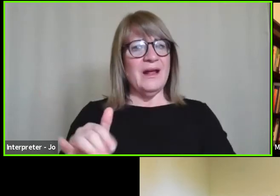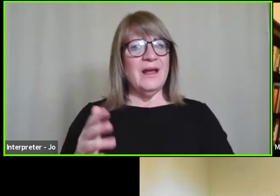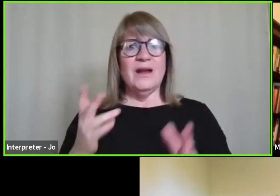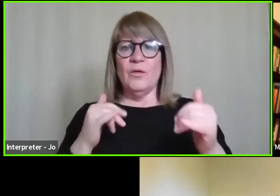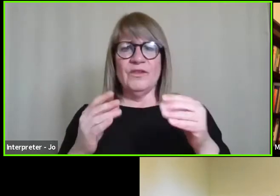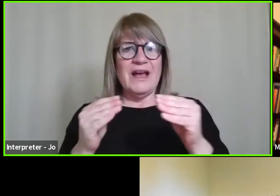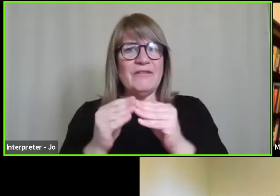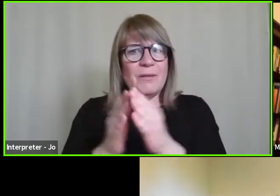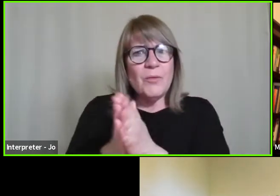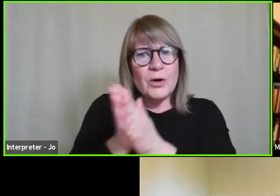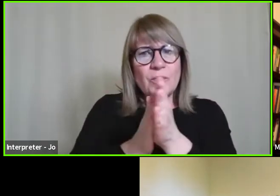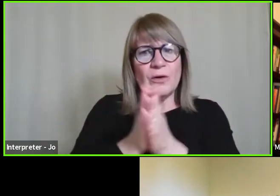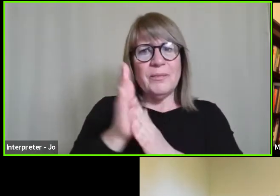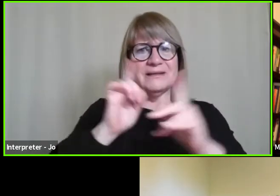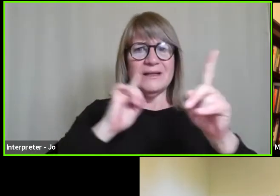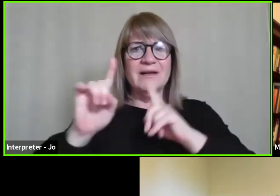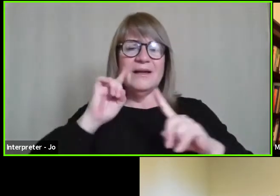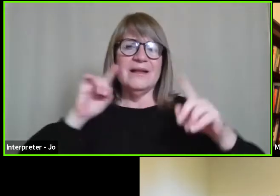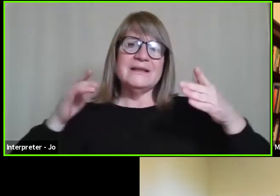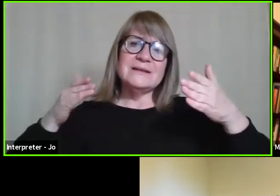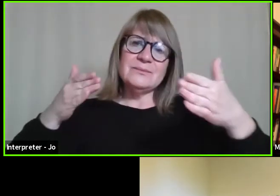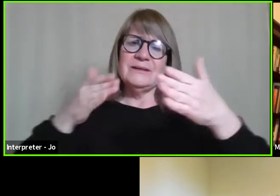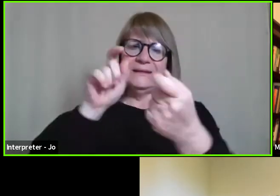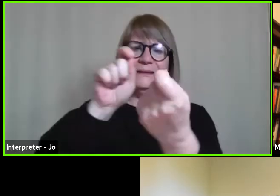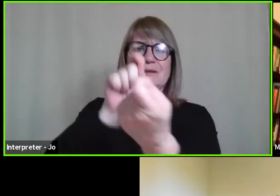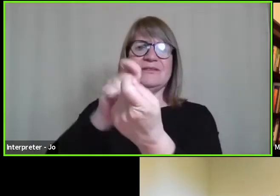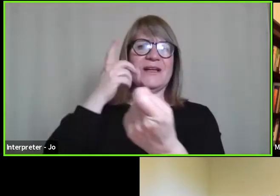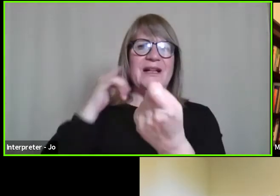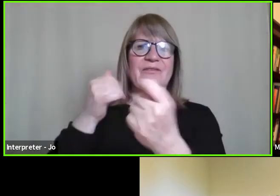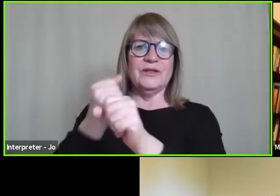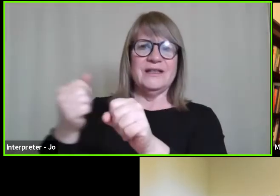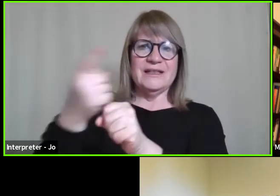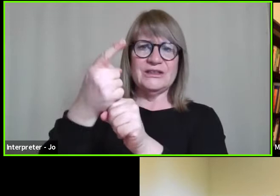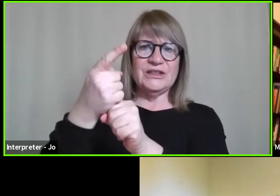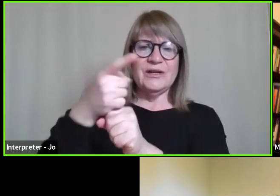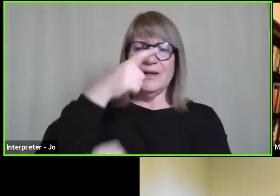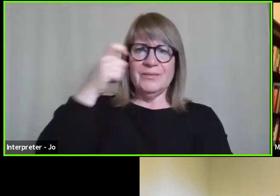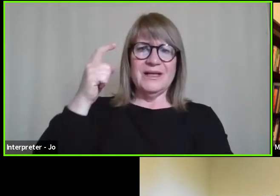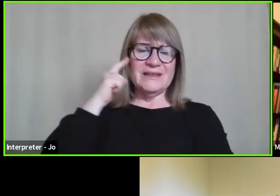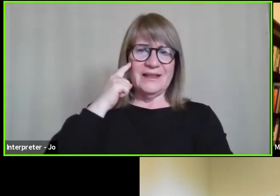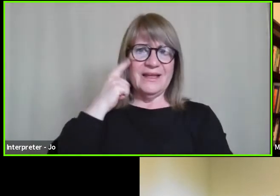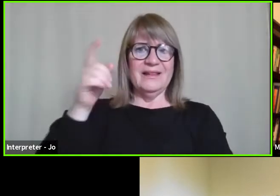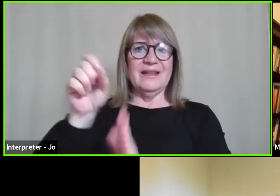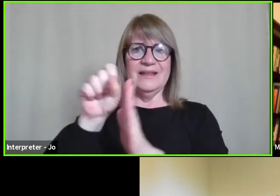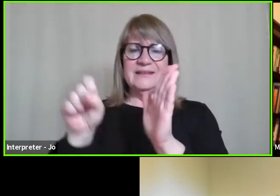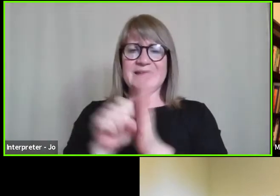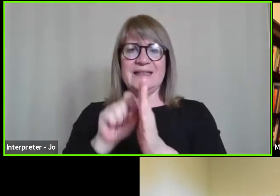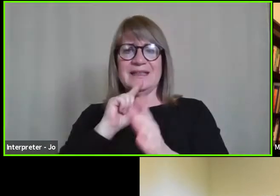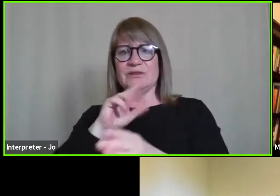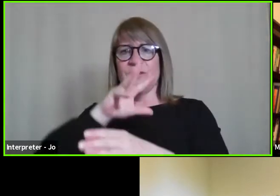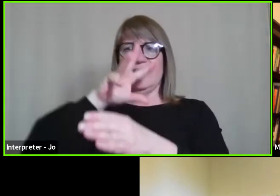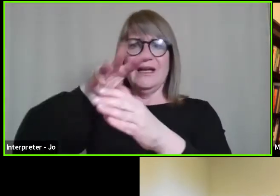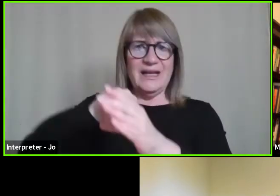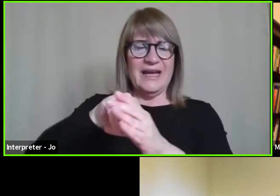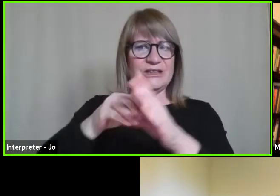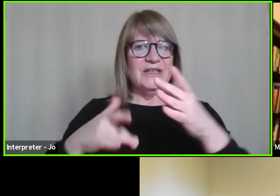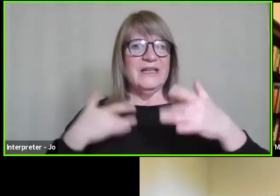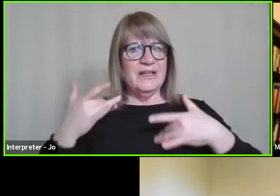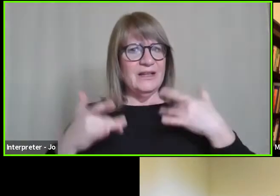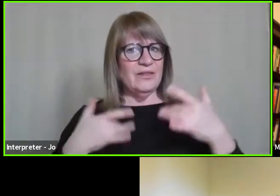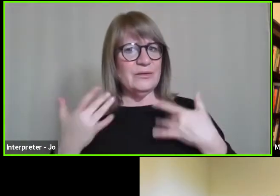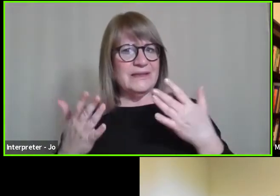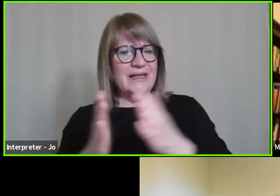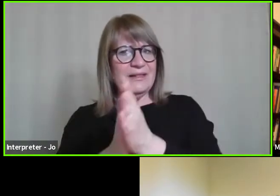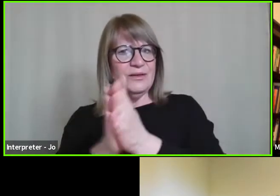conversation that's focused on california squarely next year because i think as a state that's engaged so enthusiastically in eugenics there's a lot of accounting to do